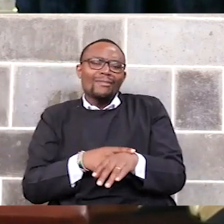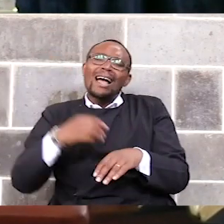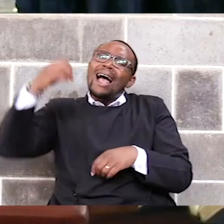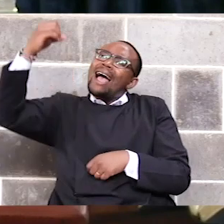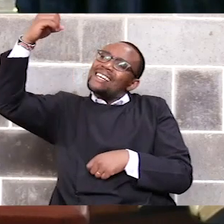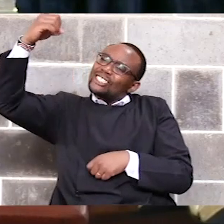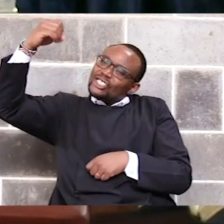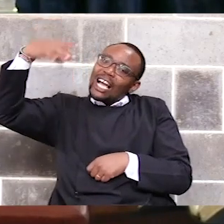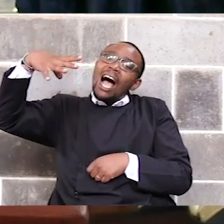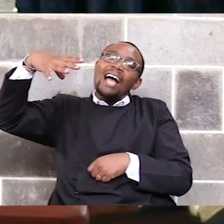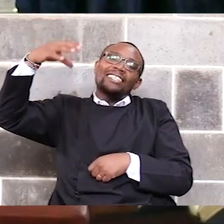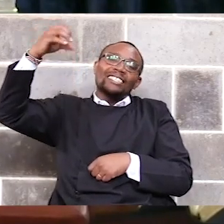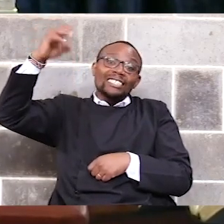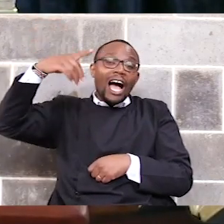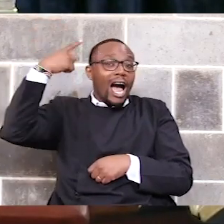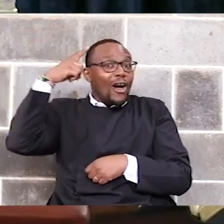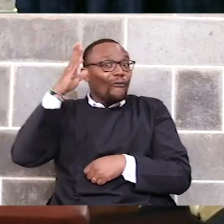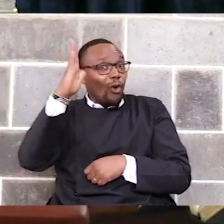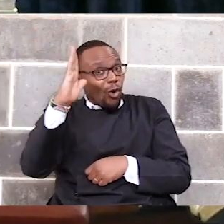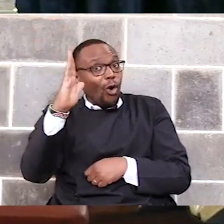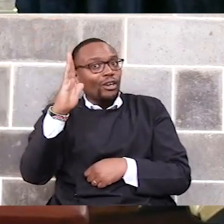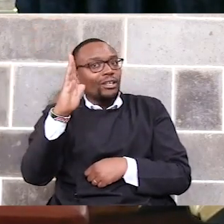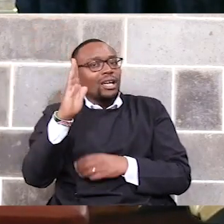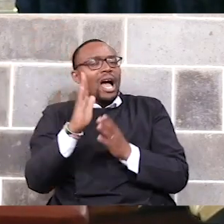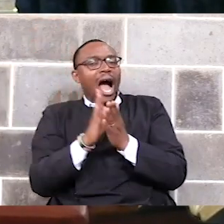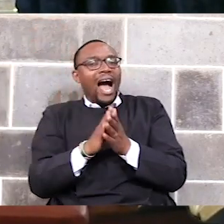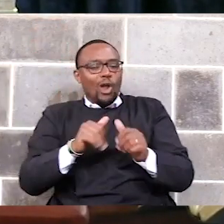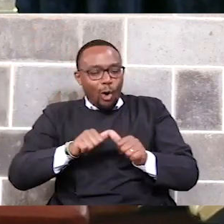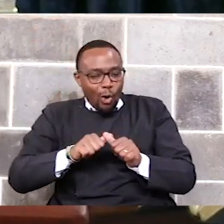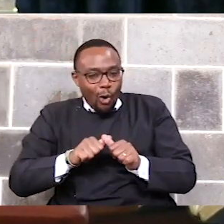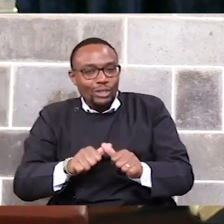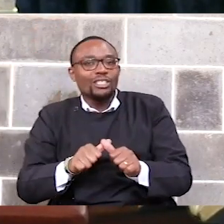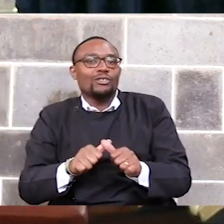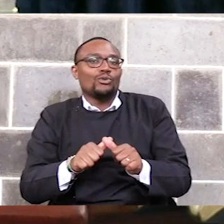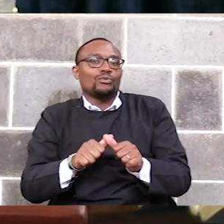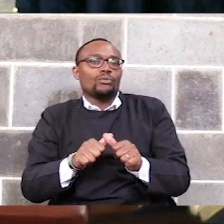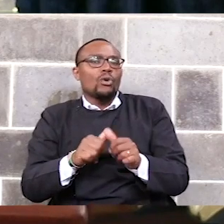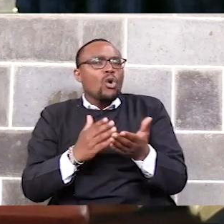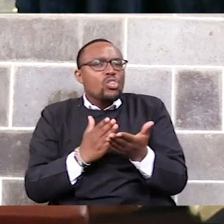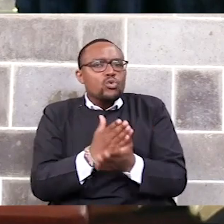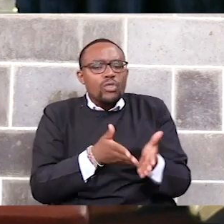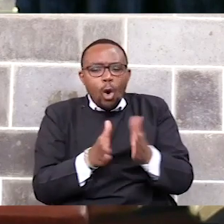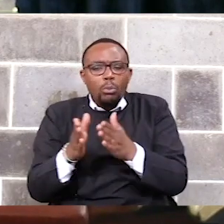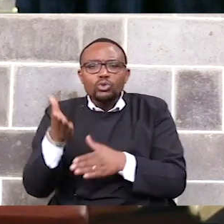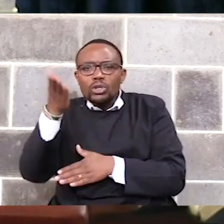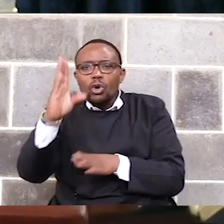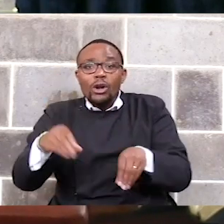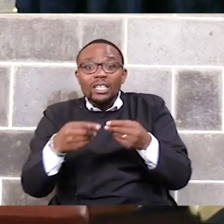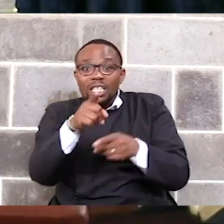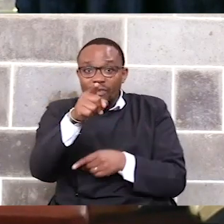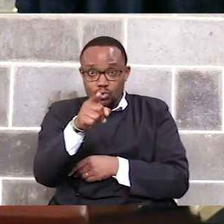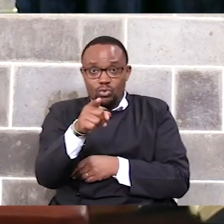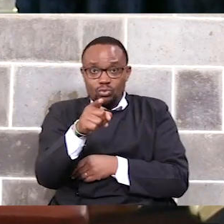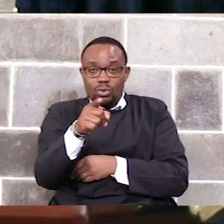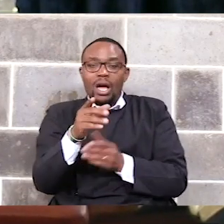let your light shine faithfully and consistently within the boundaries that God has given you? And let's see what God